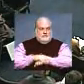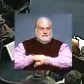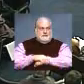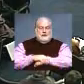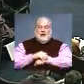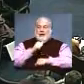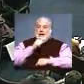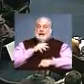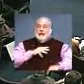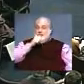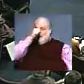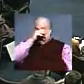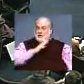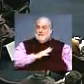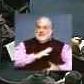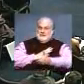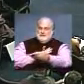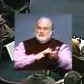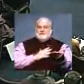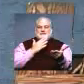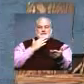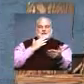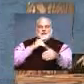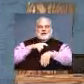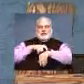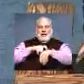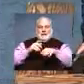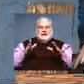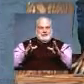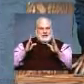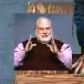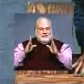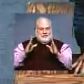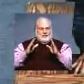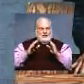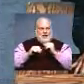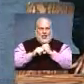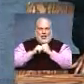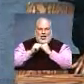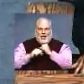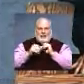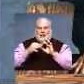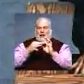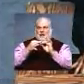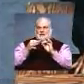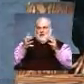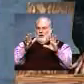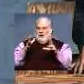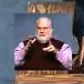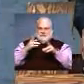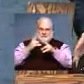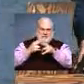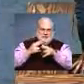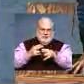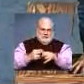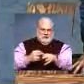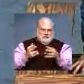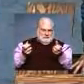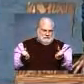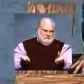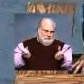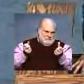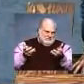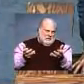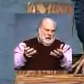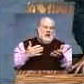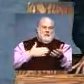Ladies and gentlemen of the board, thank you so much for your time and attention. I'm not going to rehash many of the arguments that have already been said tonight, many of which were